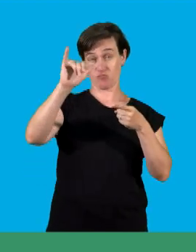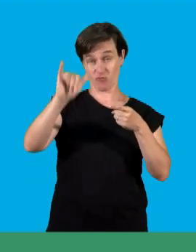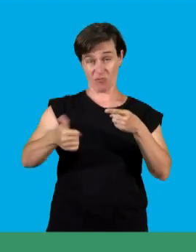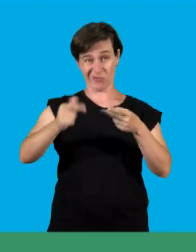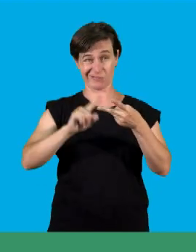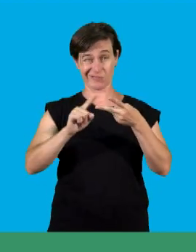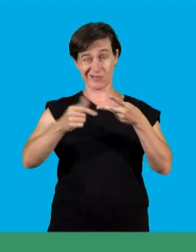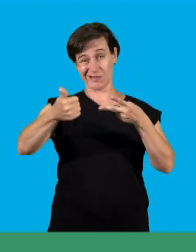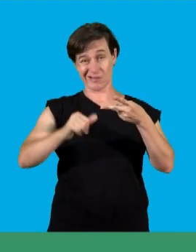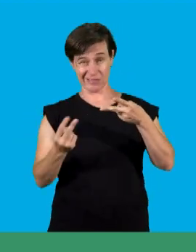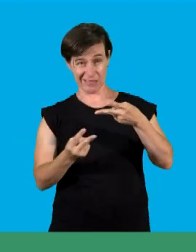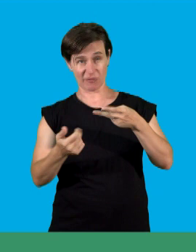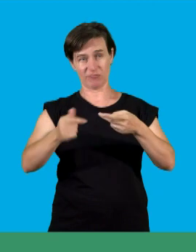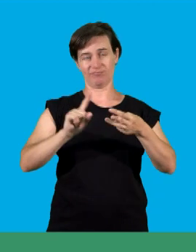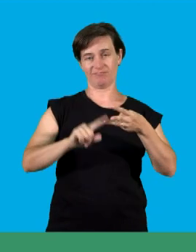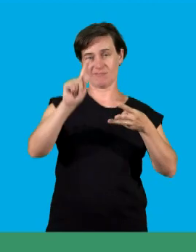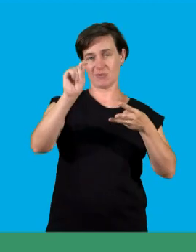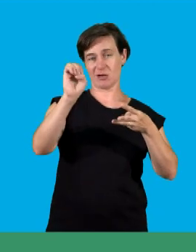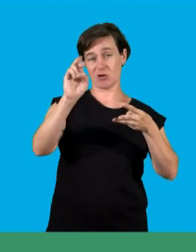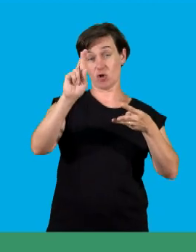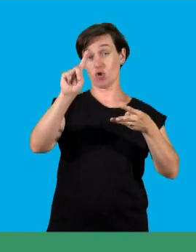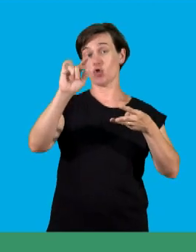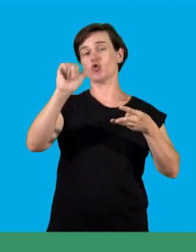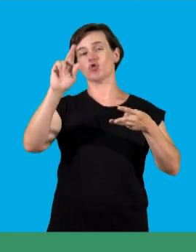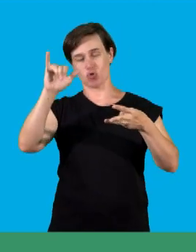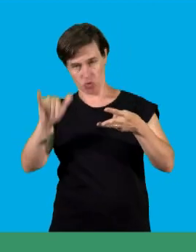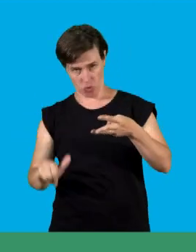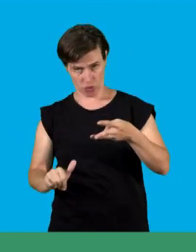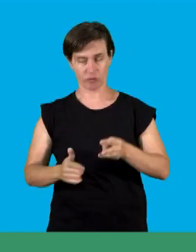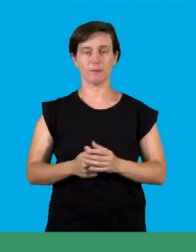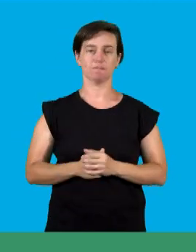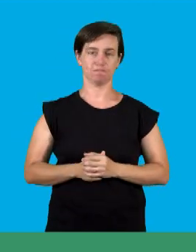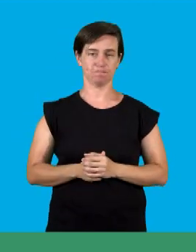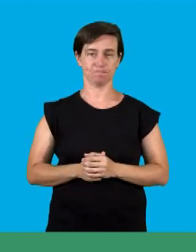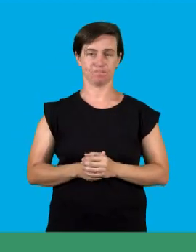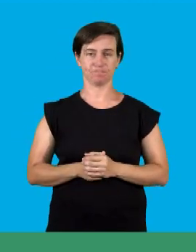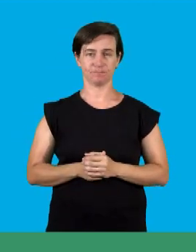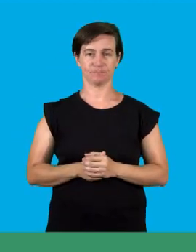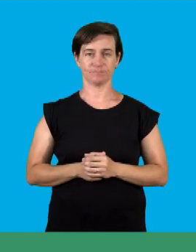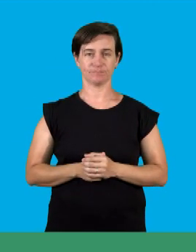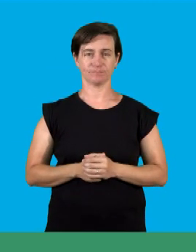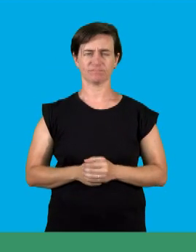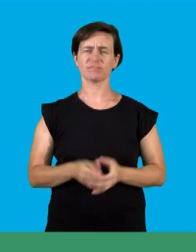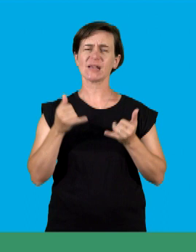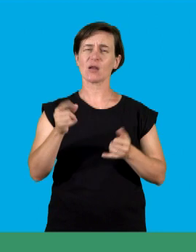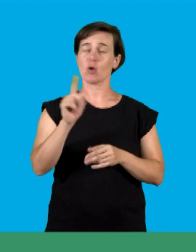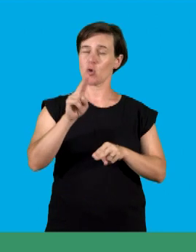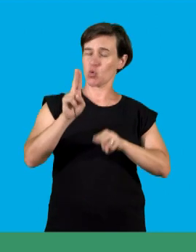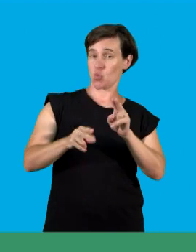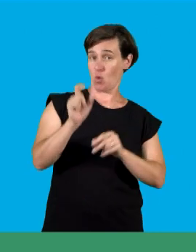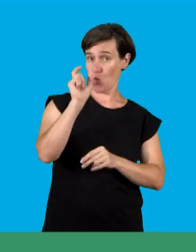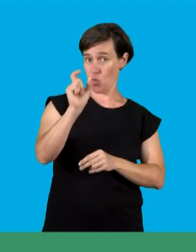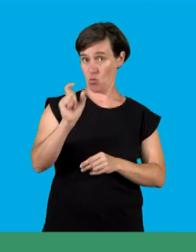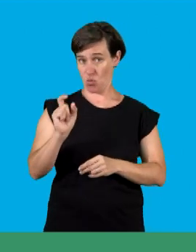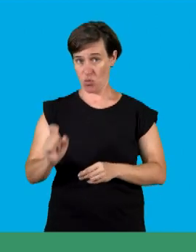sector, we have our secondary sector, and lastly, we have our tertiary sector. Now, let's look at